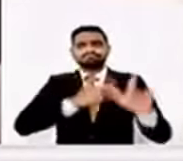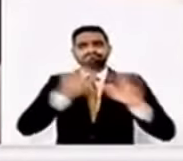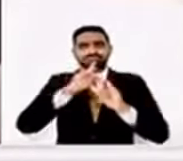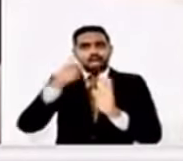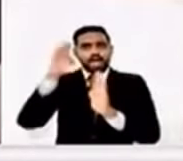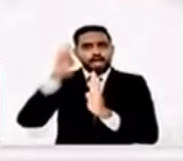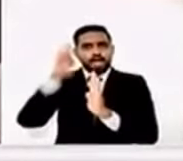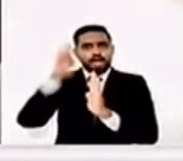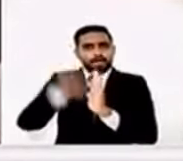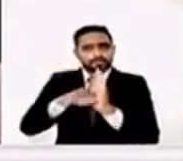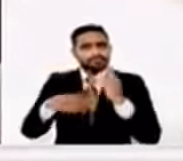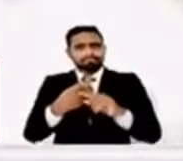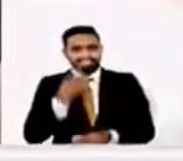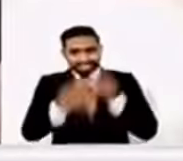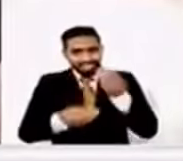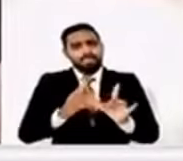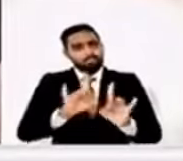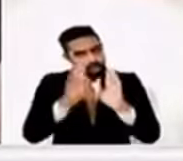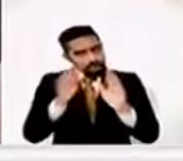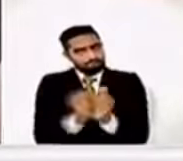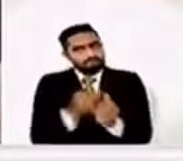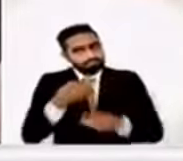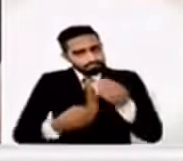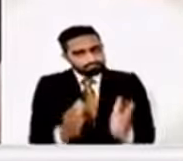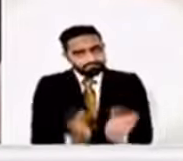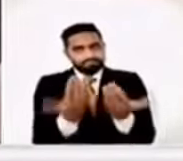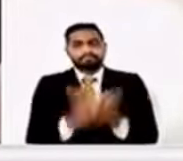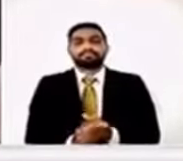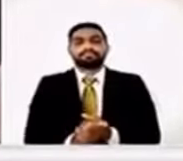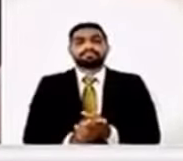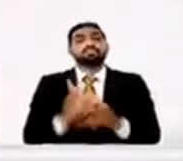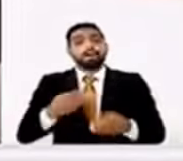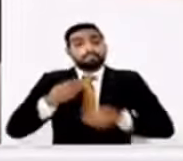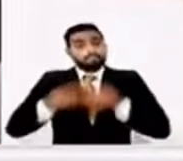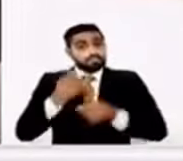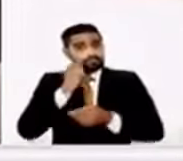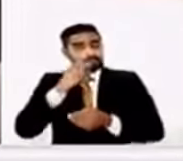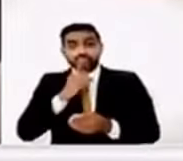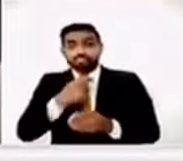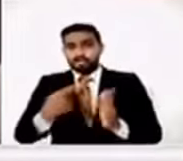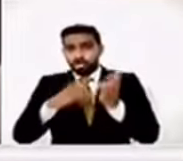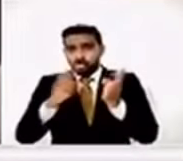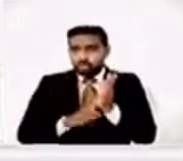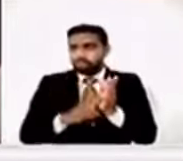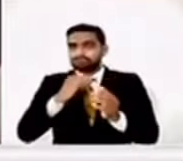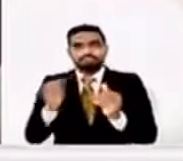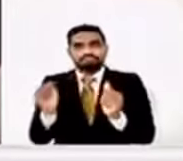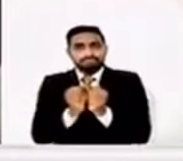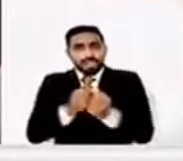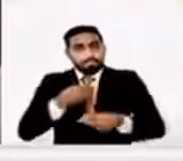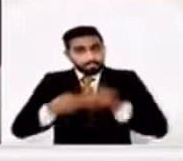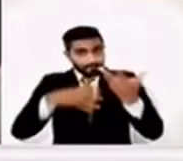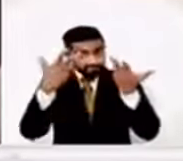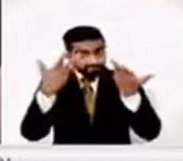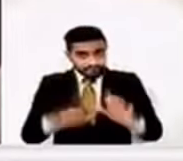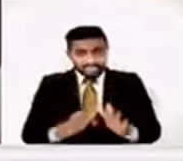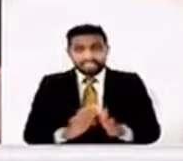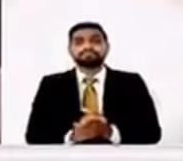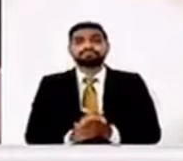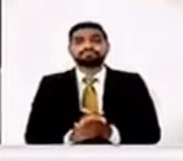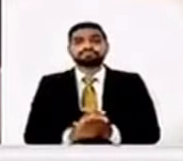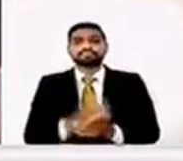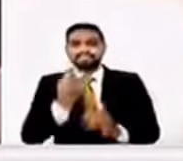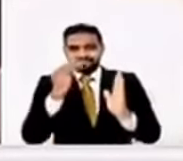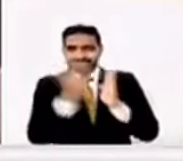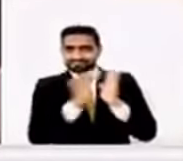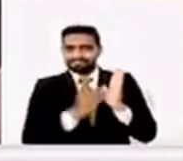to provide a tax pardon to entrepreneurs, thus utilizing funds for any investment facilitated by this budget under the payment of taxes